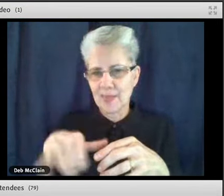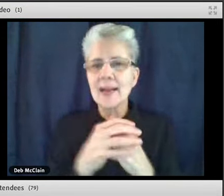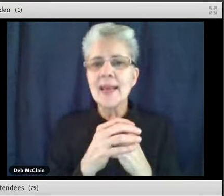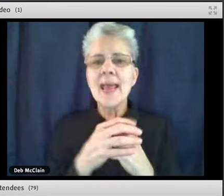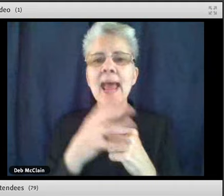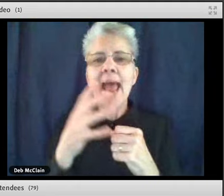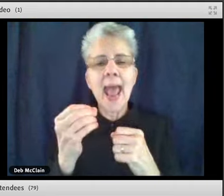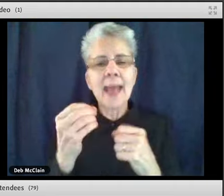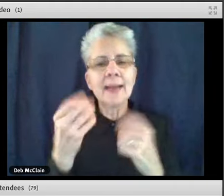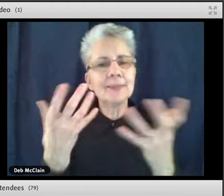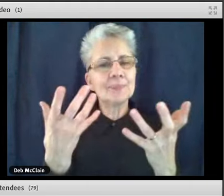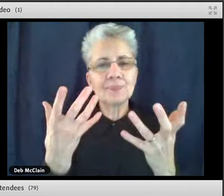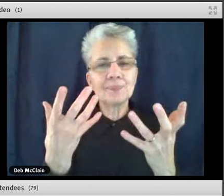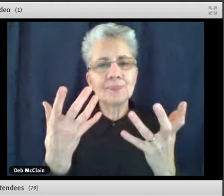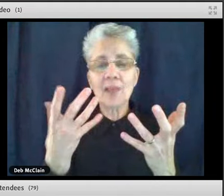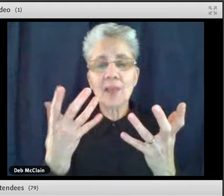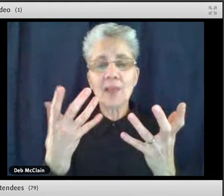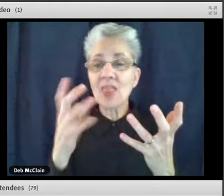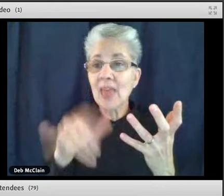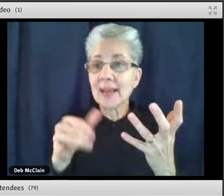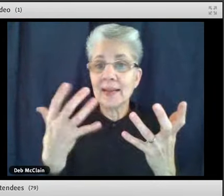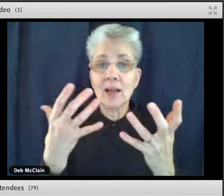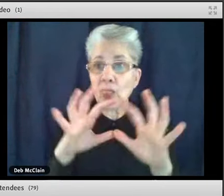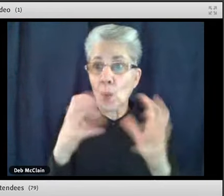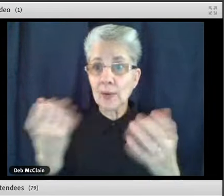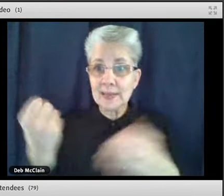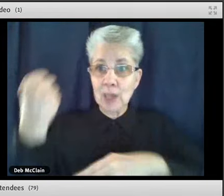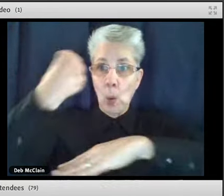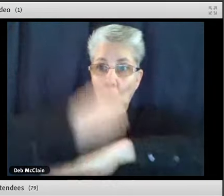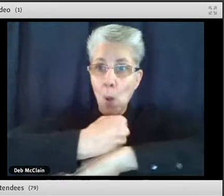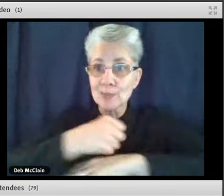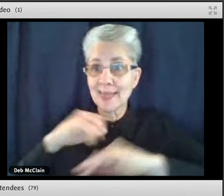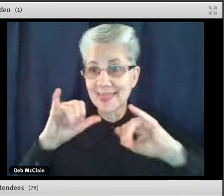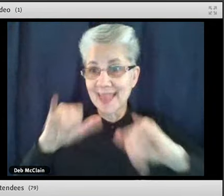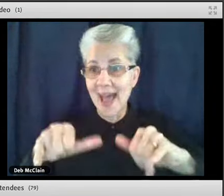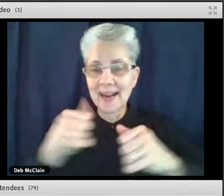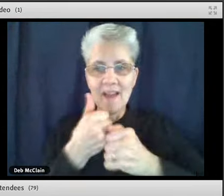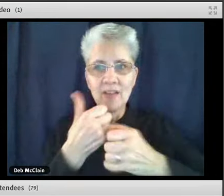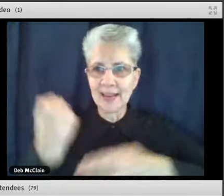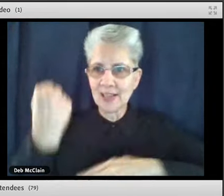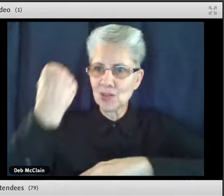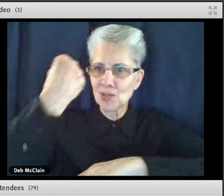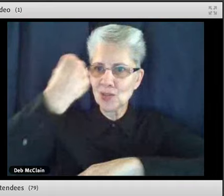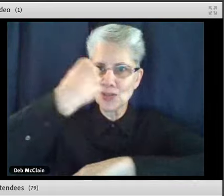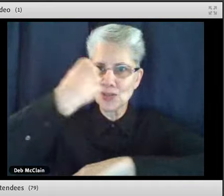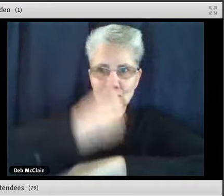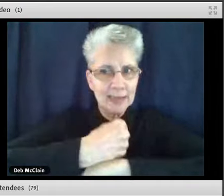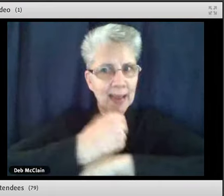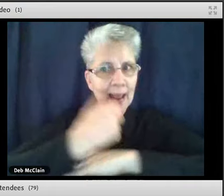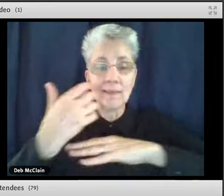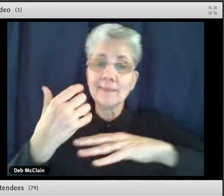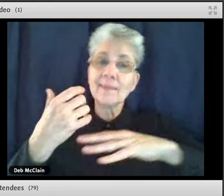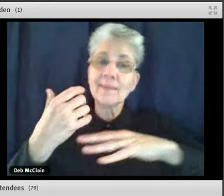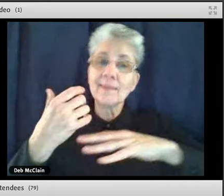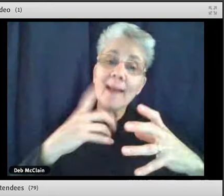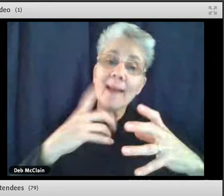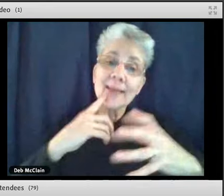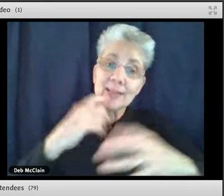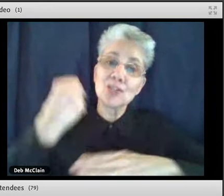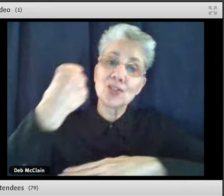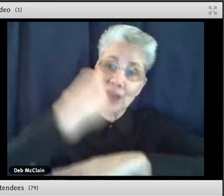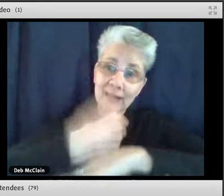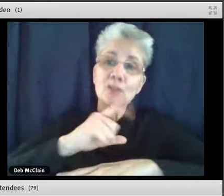I going to end up in the hospital? Are they going to have enough resources? So thank you for sharing. Exactly. How do you care for